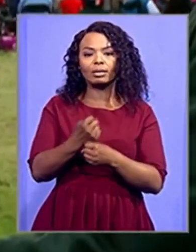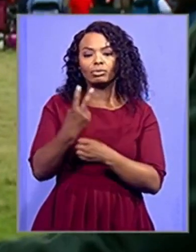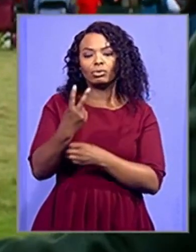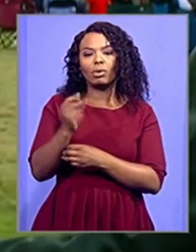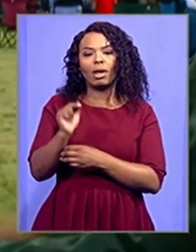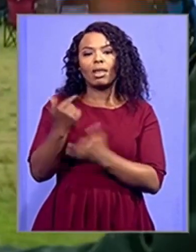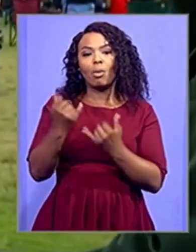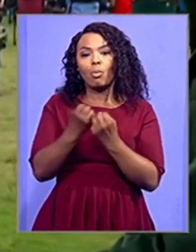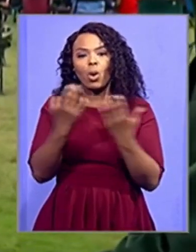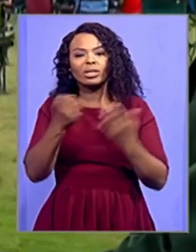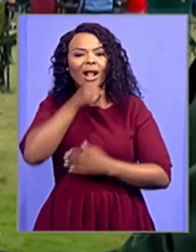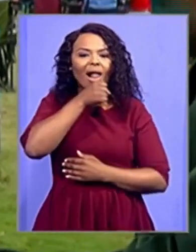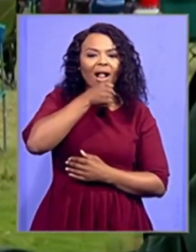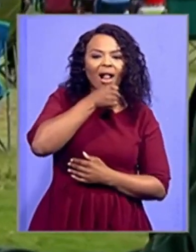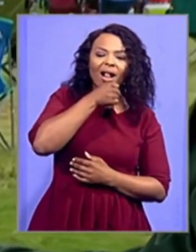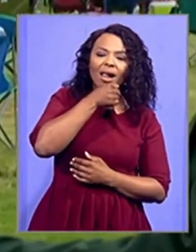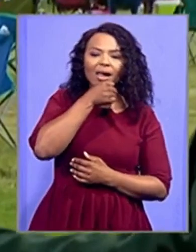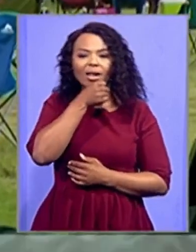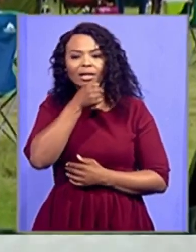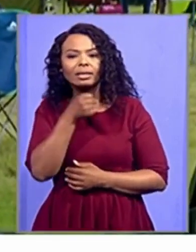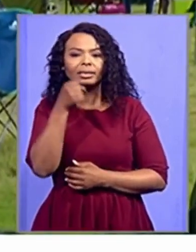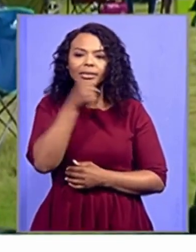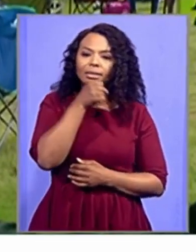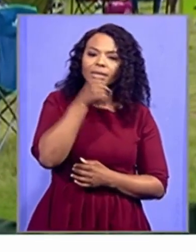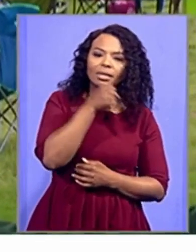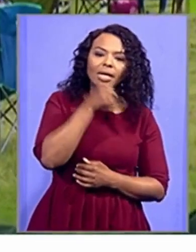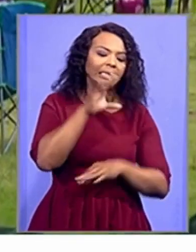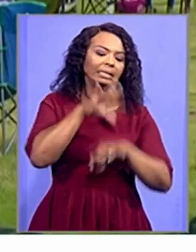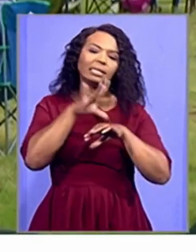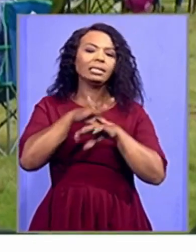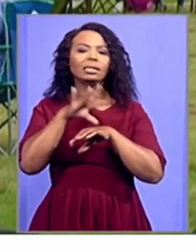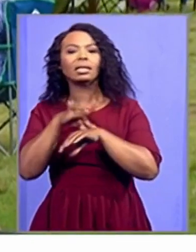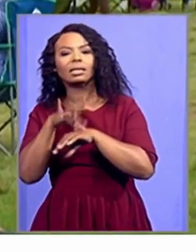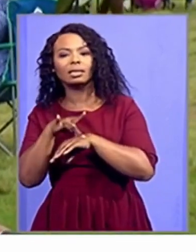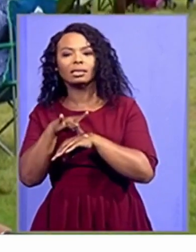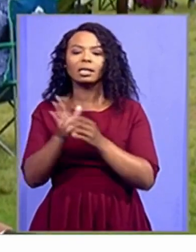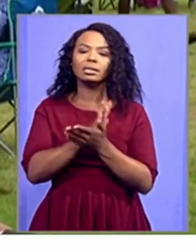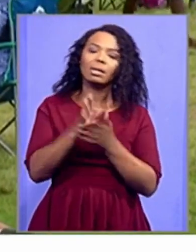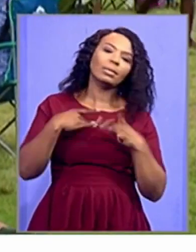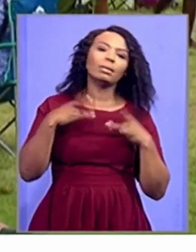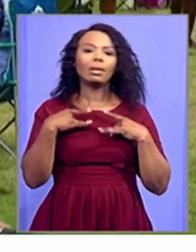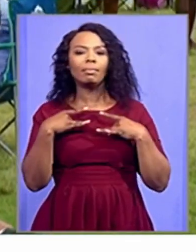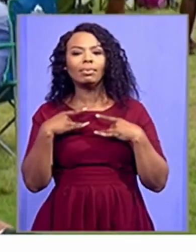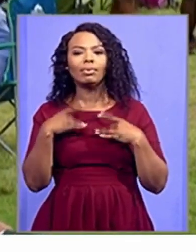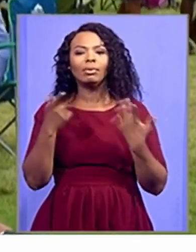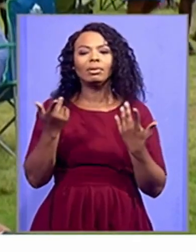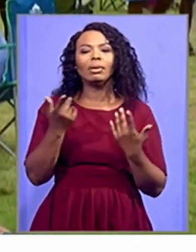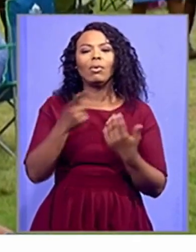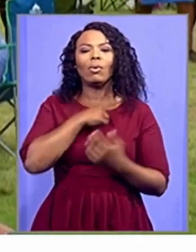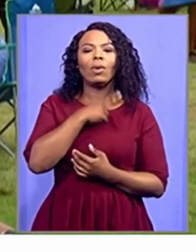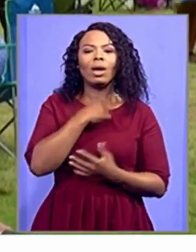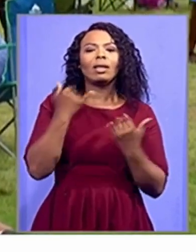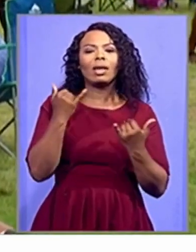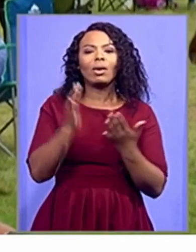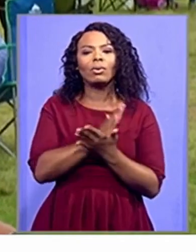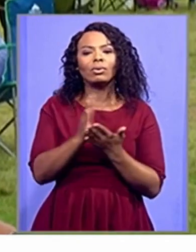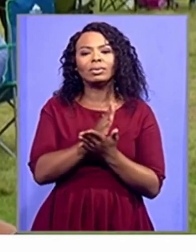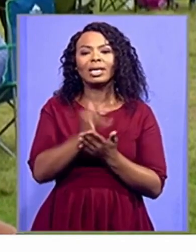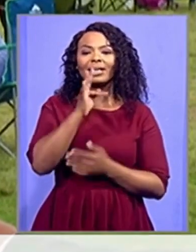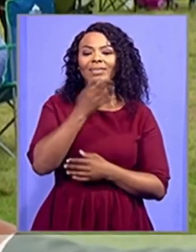ba rena ba ile ba le akere ba ile ba lwala because our Gospel Festival is in their DNA. It's like Christmas go ka se